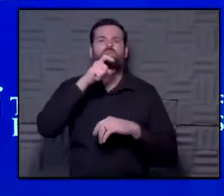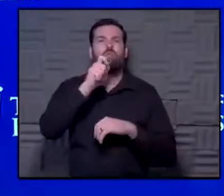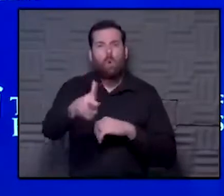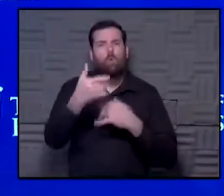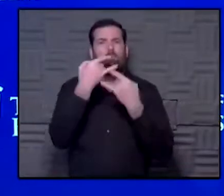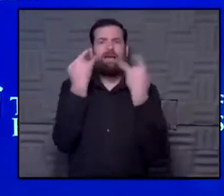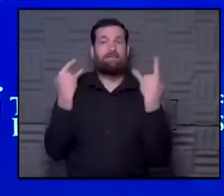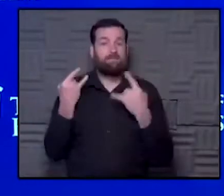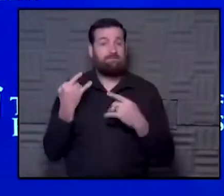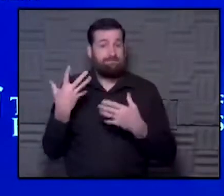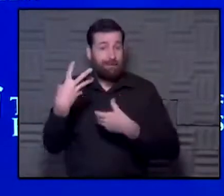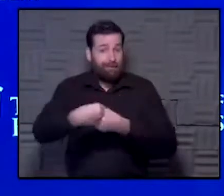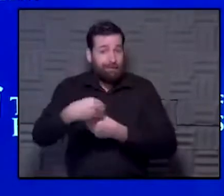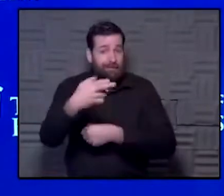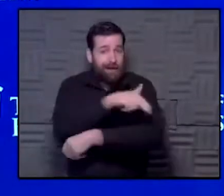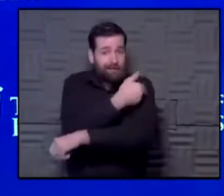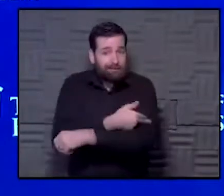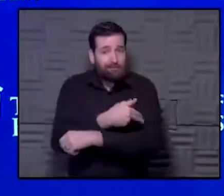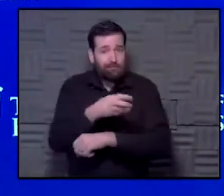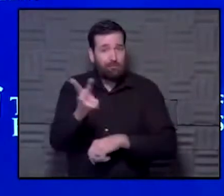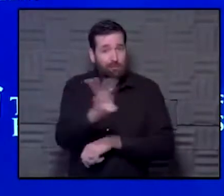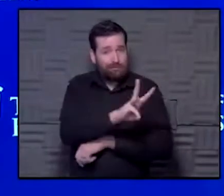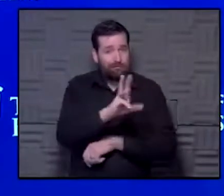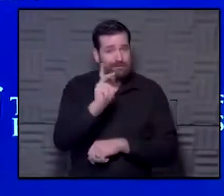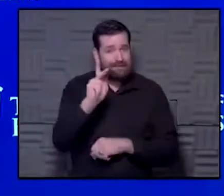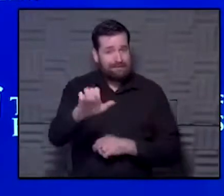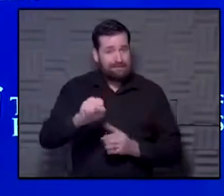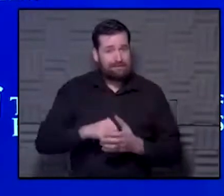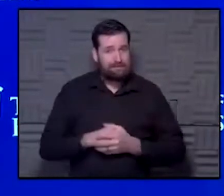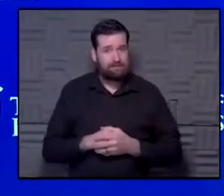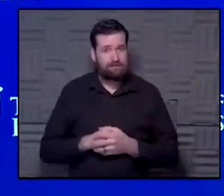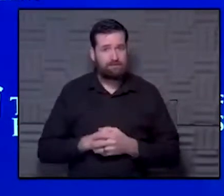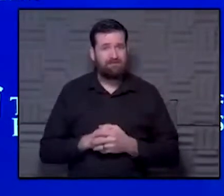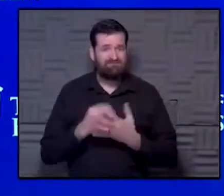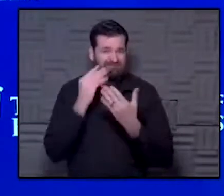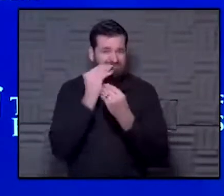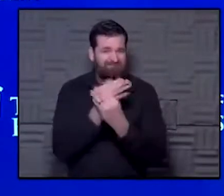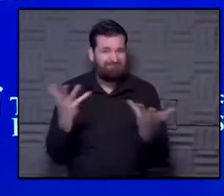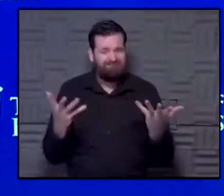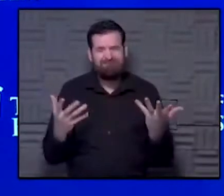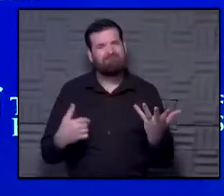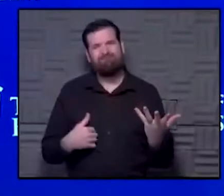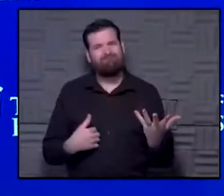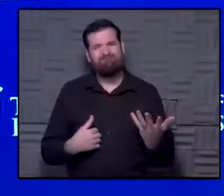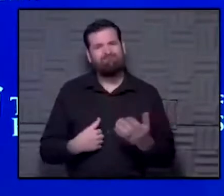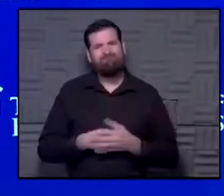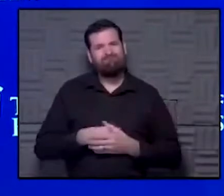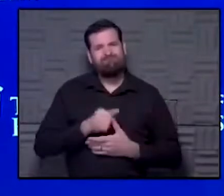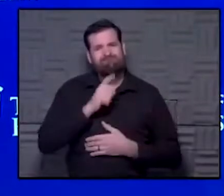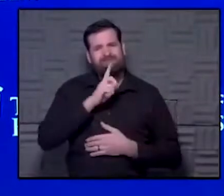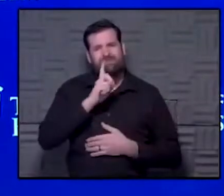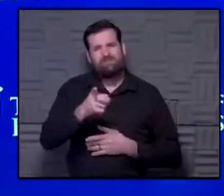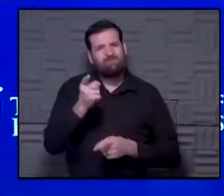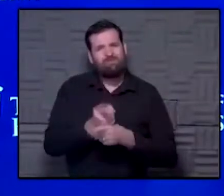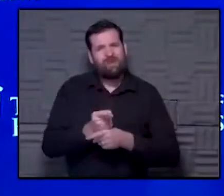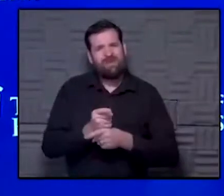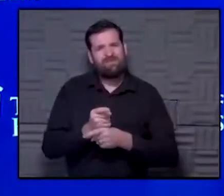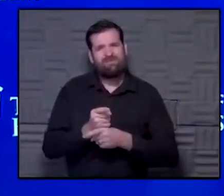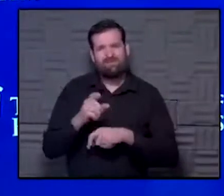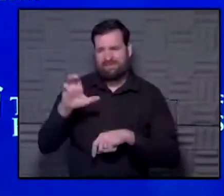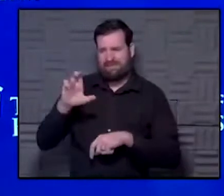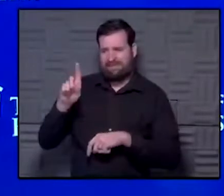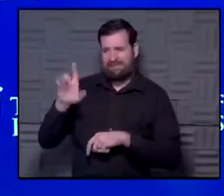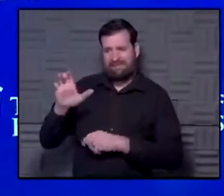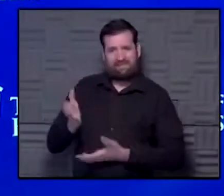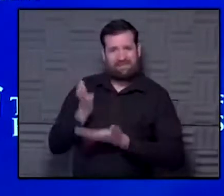hospitals in western Kansas. We're going to run that down because I just want to tell you, I'm not sure that's the right idea. I don't think the CDC is